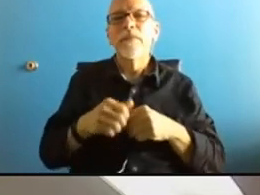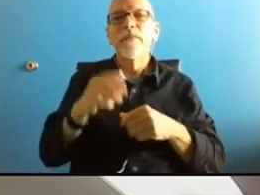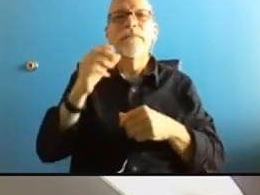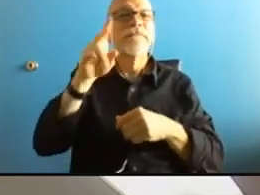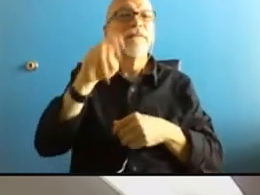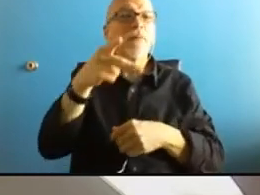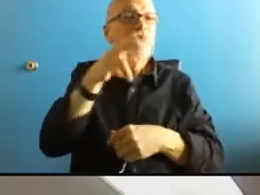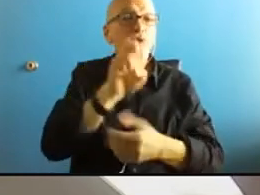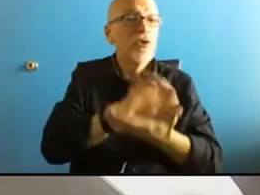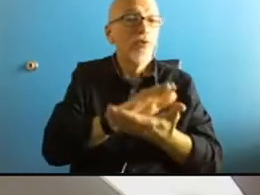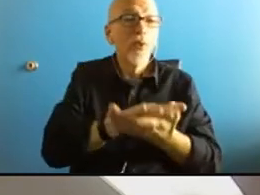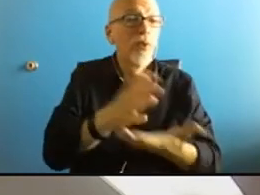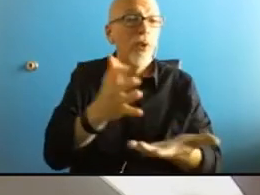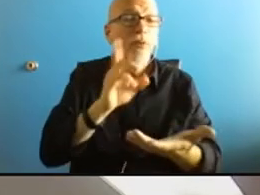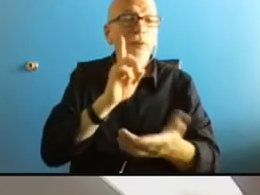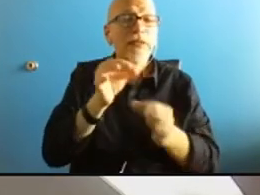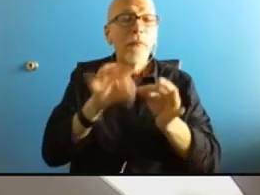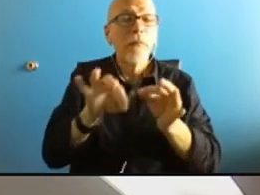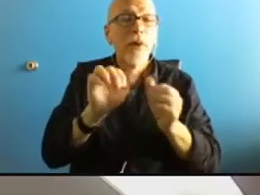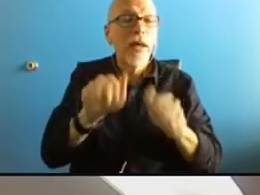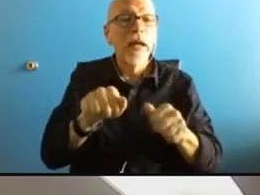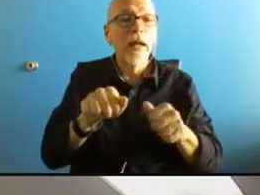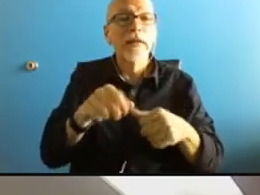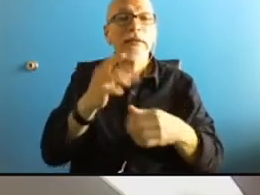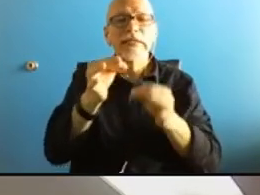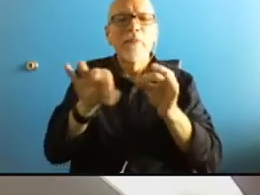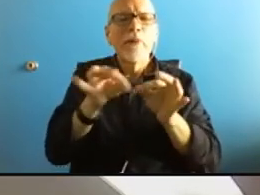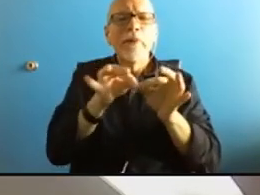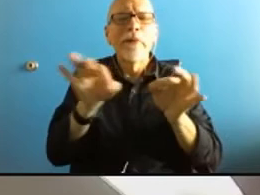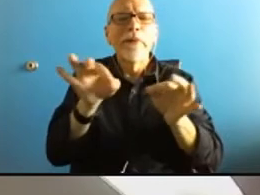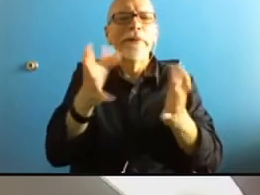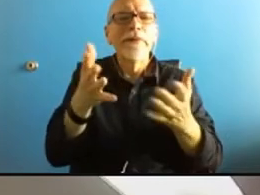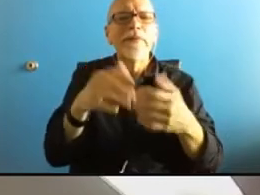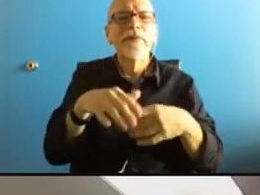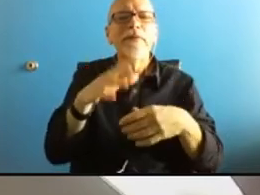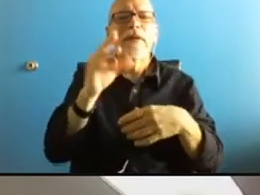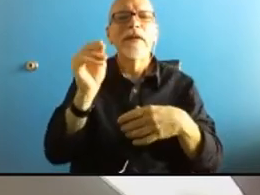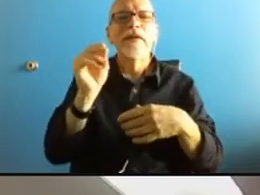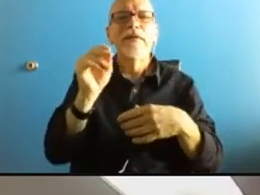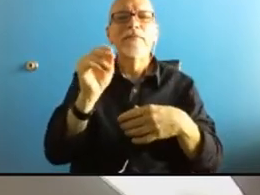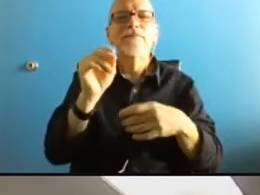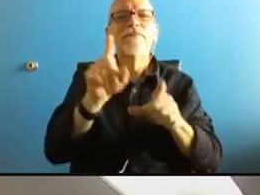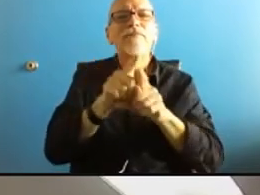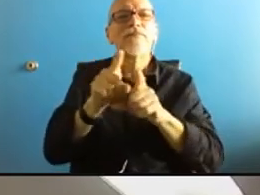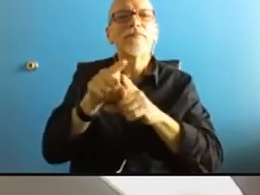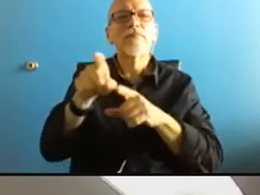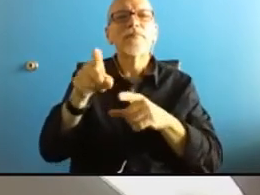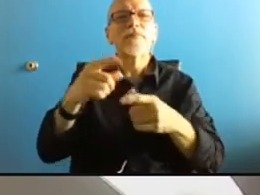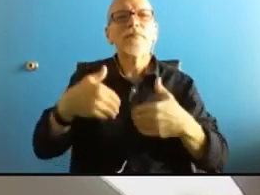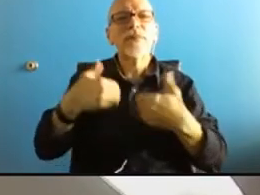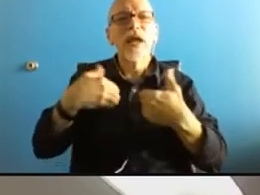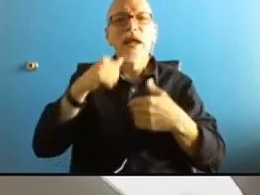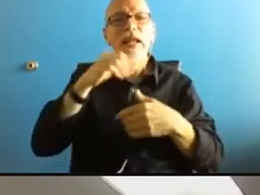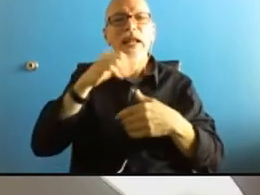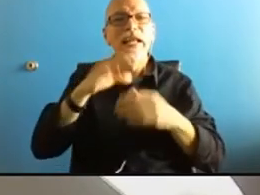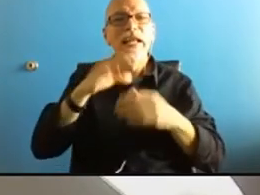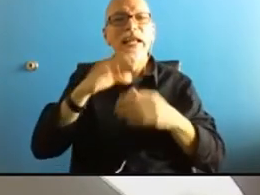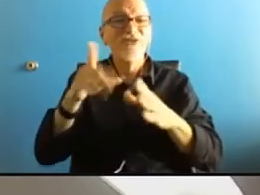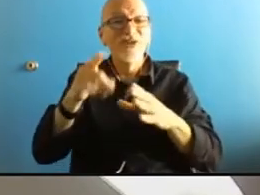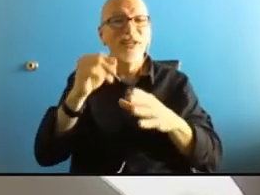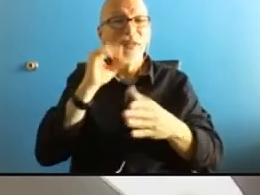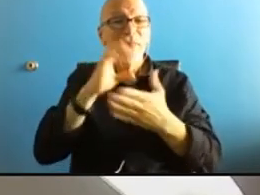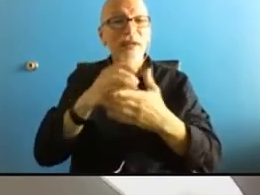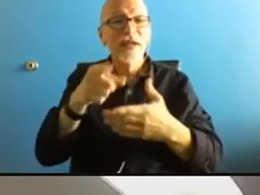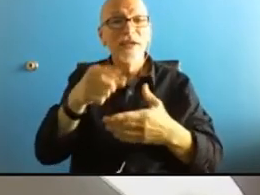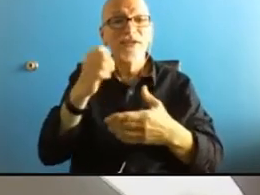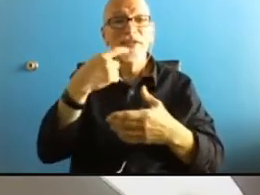preschool, just simple ones, simple sentences. And also the young lady, the teacher in the picture, said, oh my gosh, this